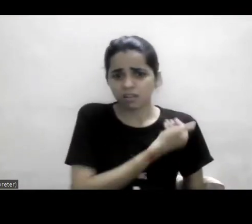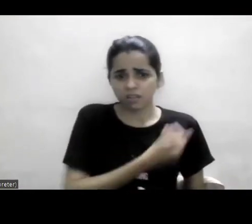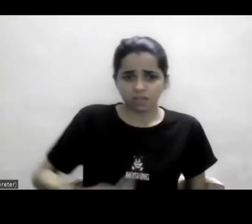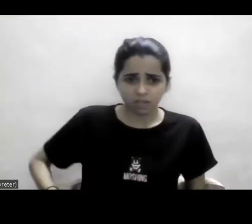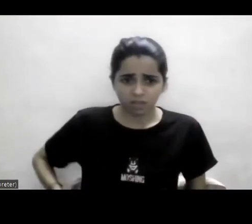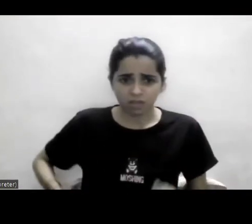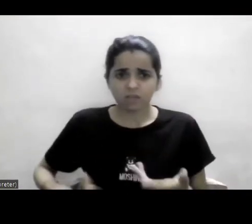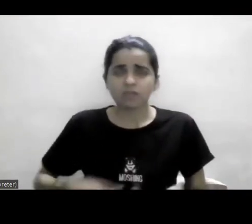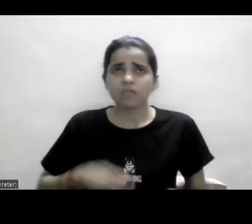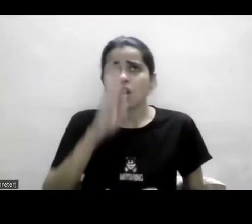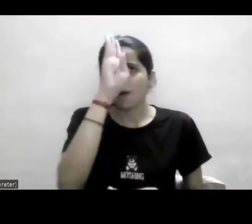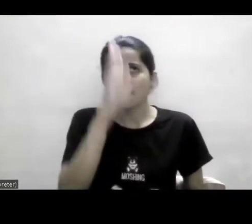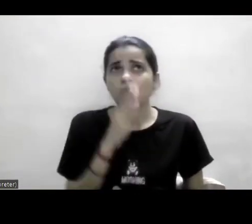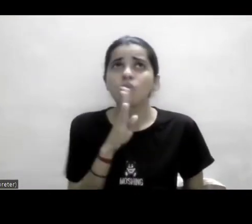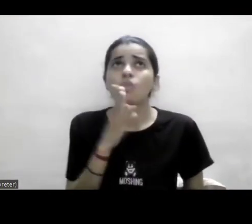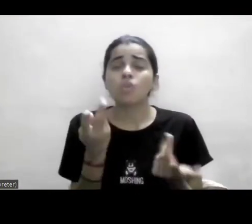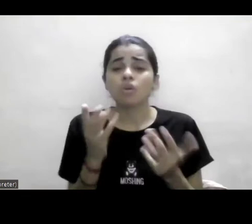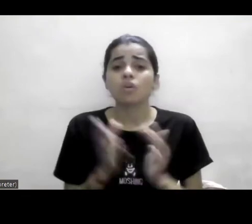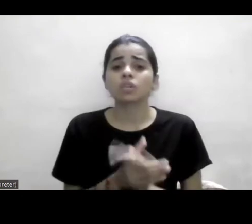idea of God itself.